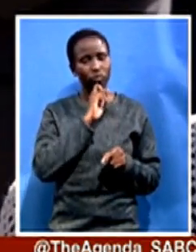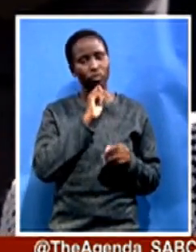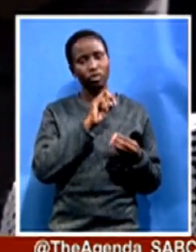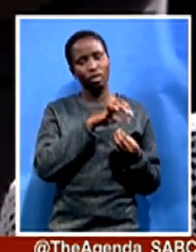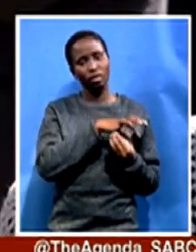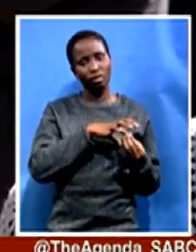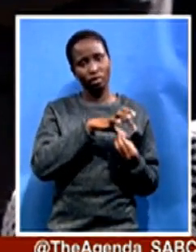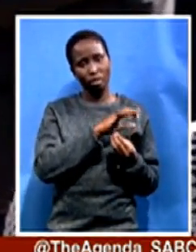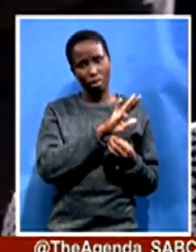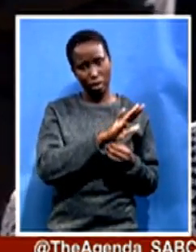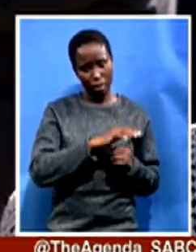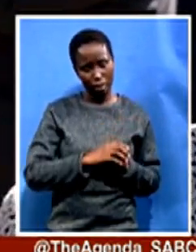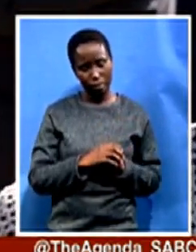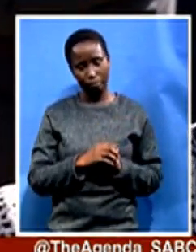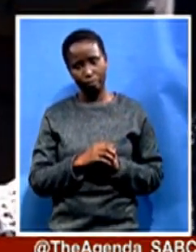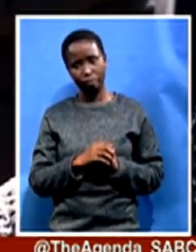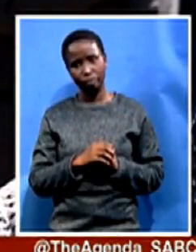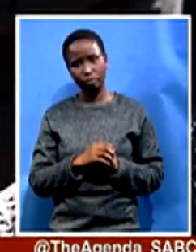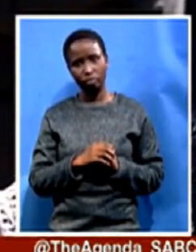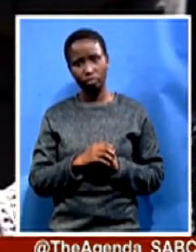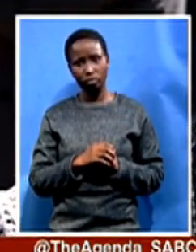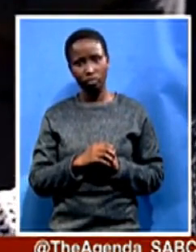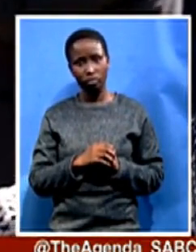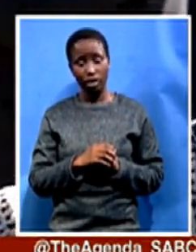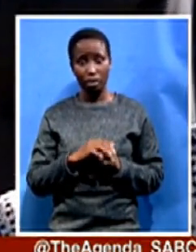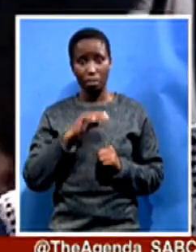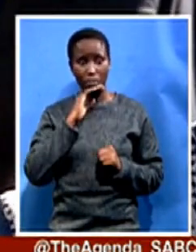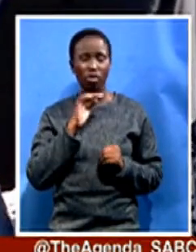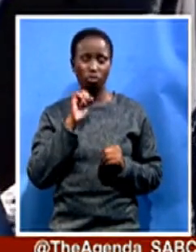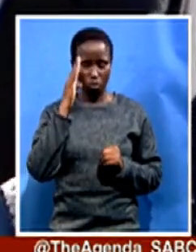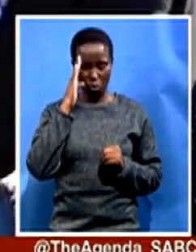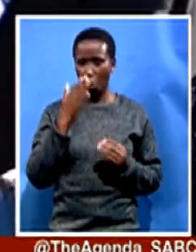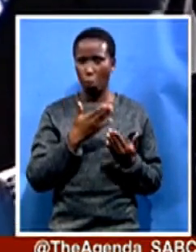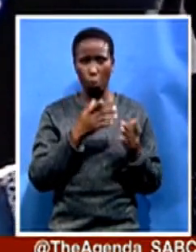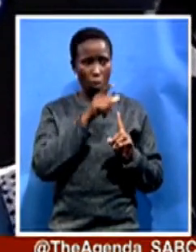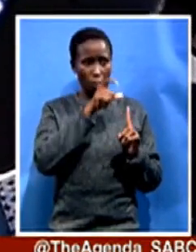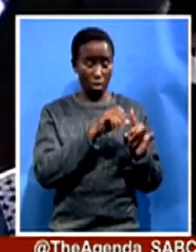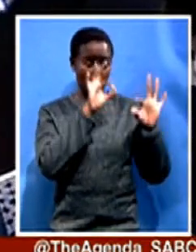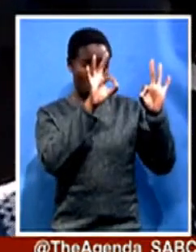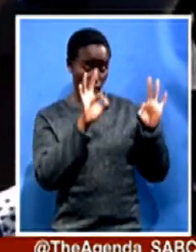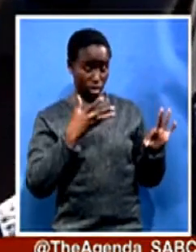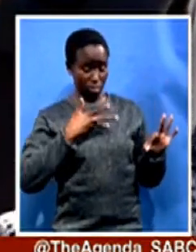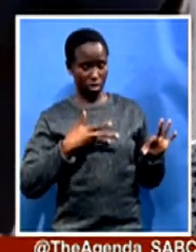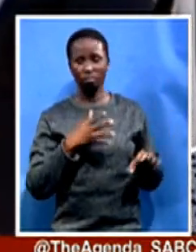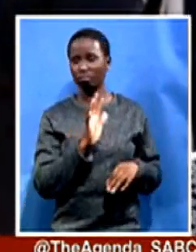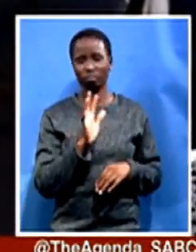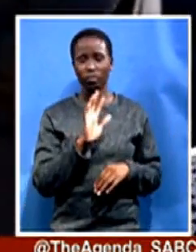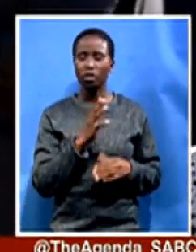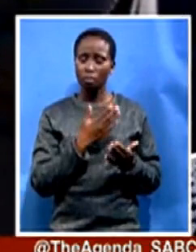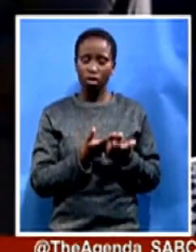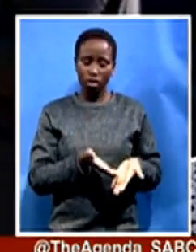Nobody is perfect, but let them try. We're praying for